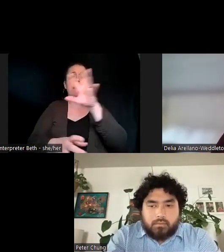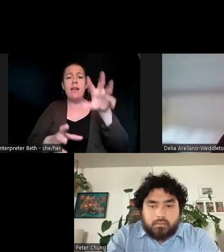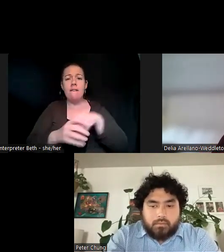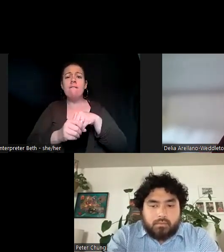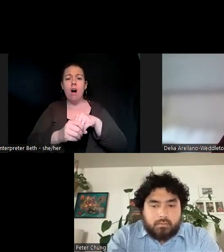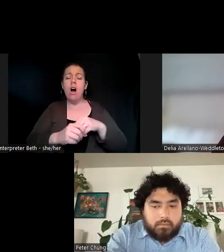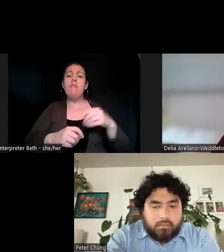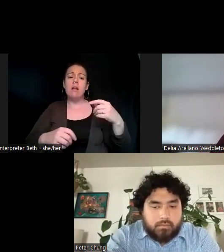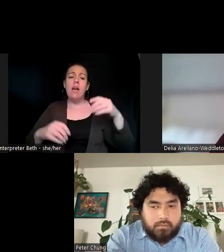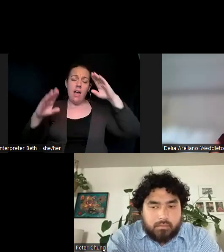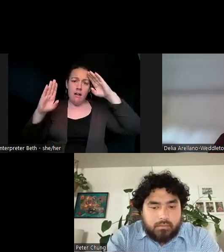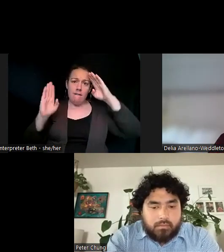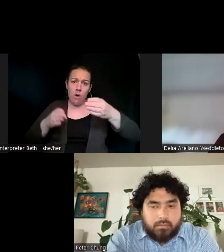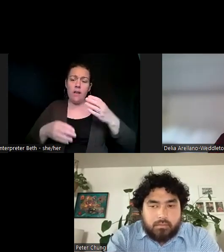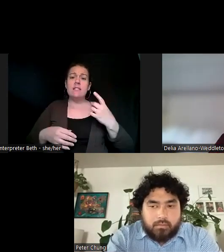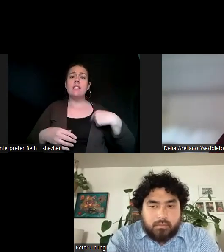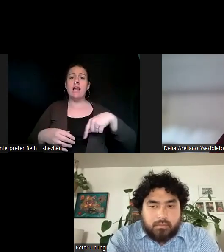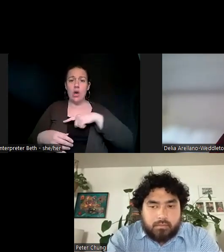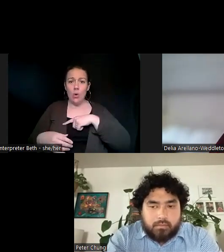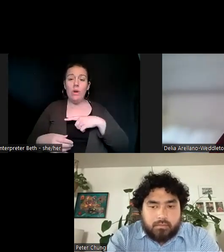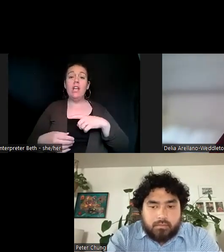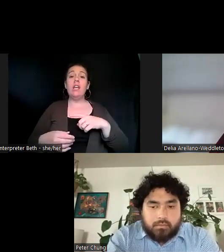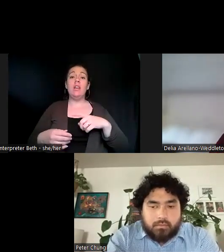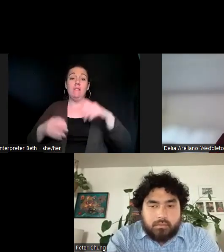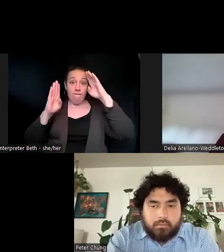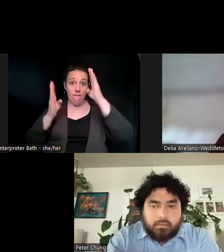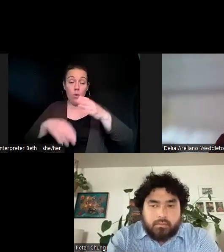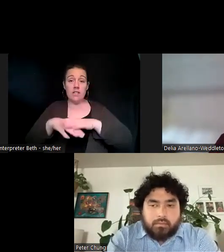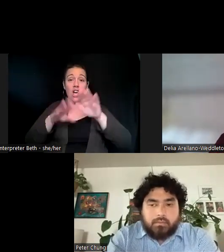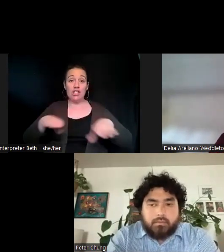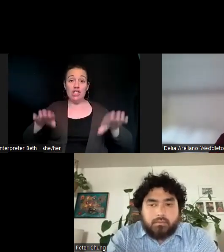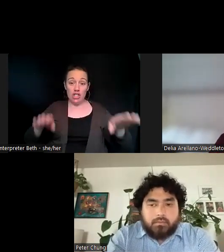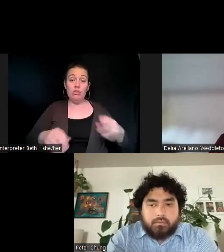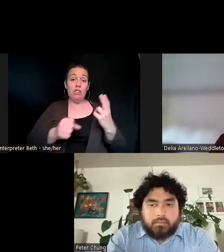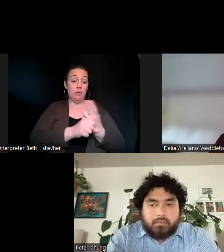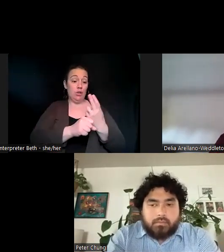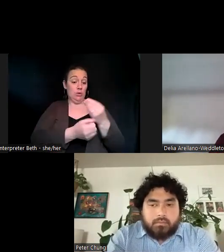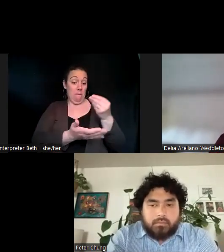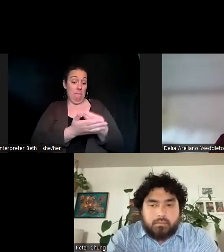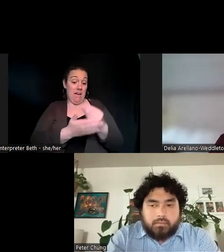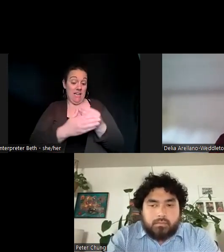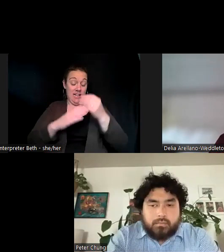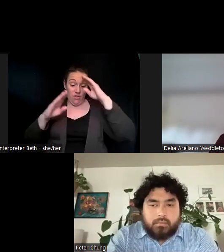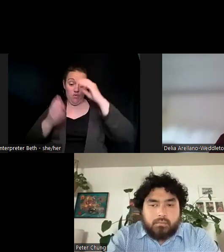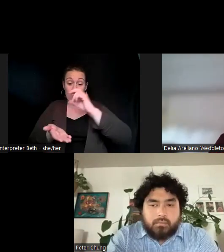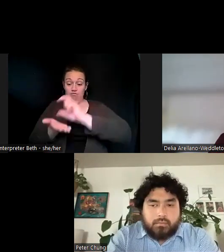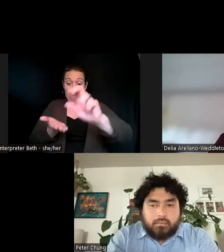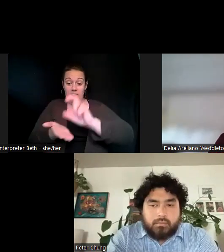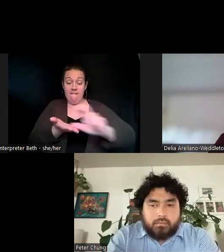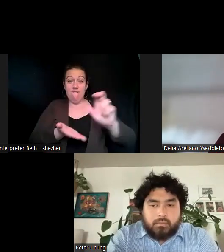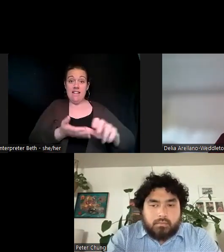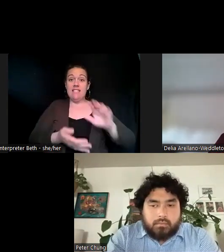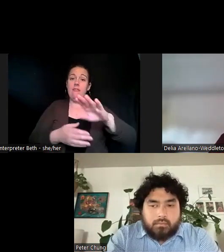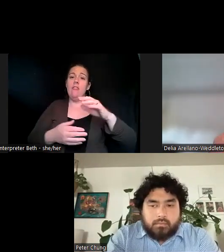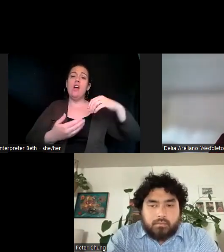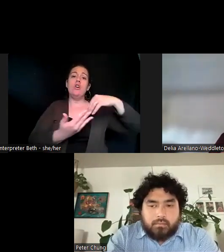our children, that we use unprecedented funds to respond to their social, emotional, and academic needs. And